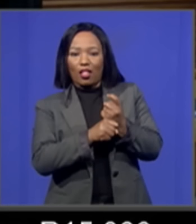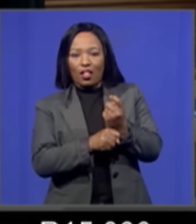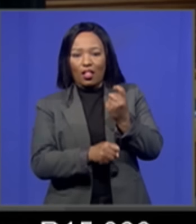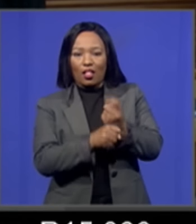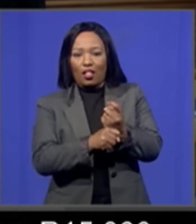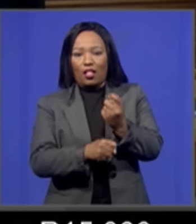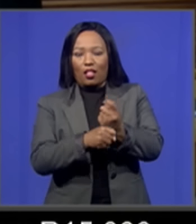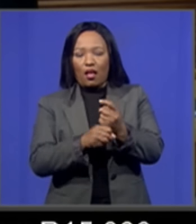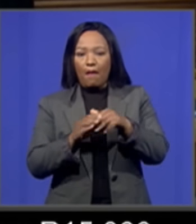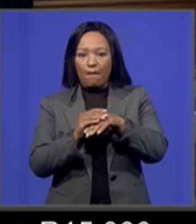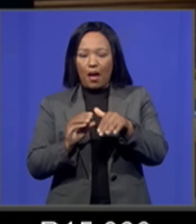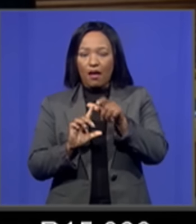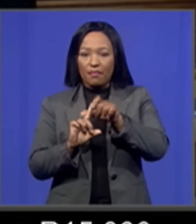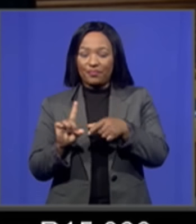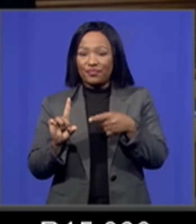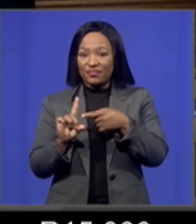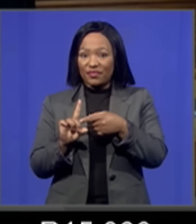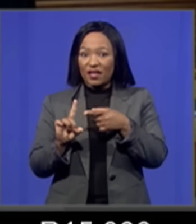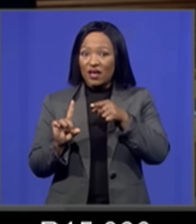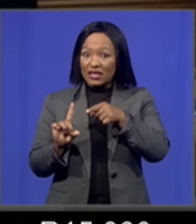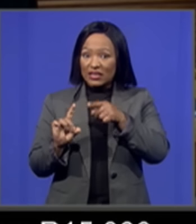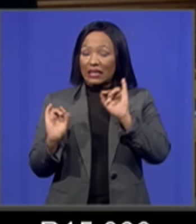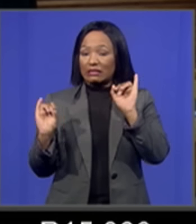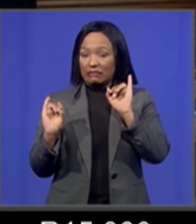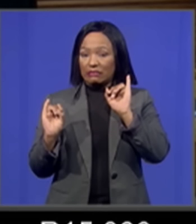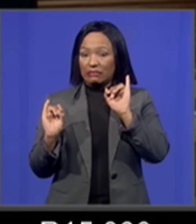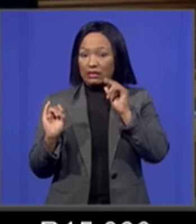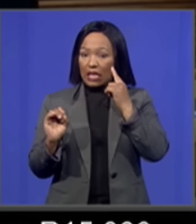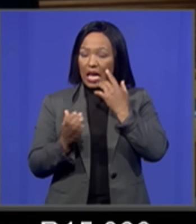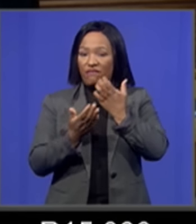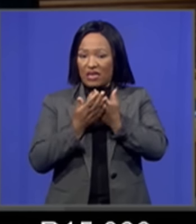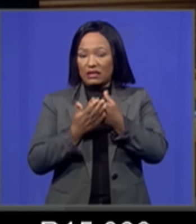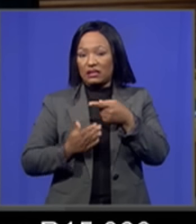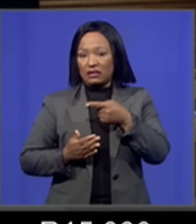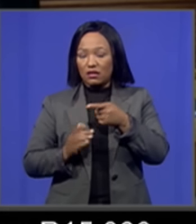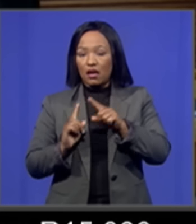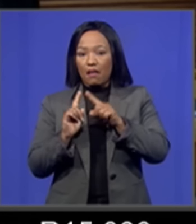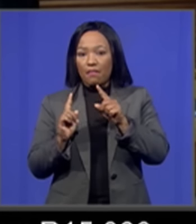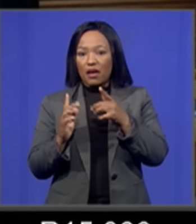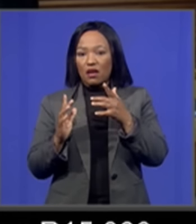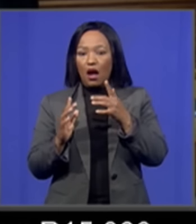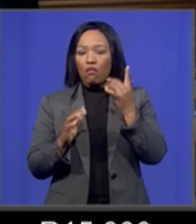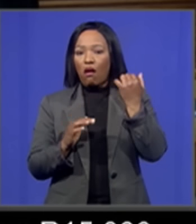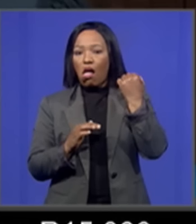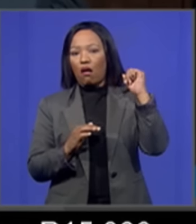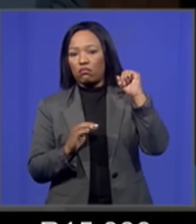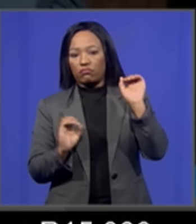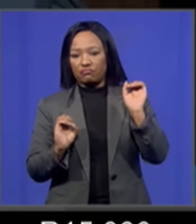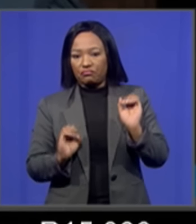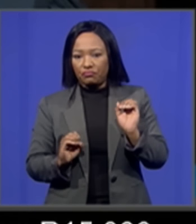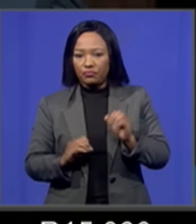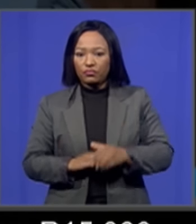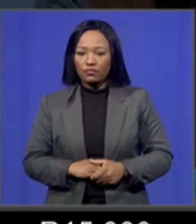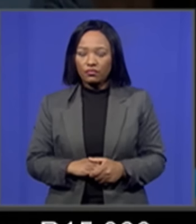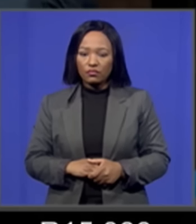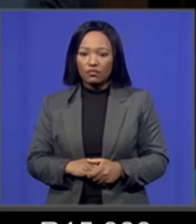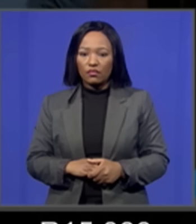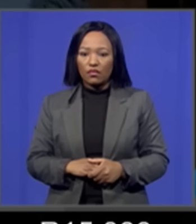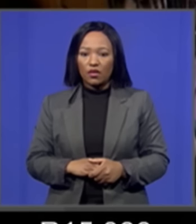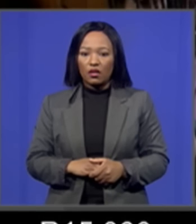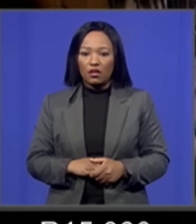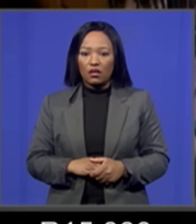ka go gatelela gore molato kgatlhanong naye ke o tiilego go le bjalo go ka se dirwe boipobolo. It's important to note that